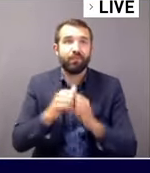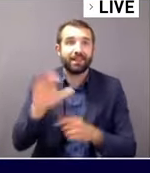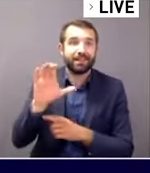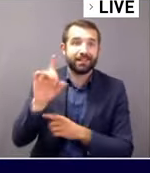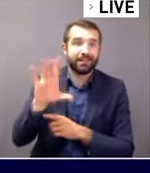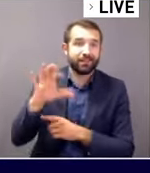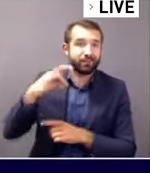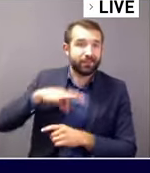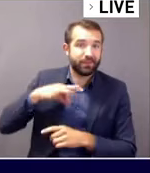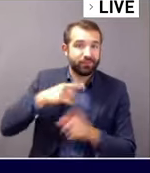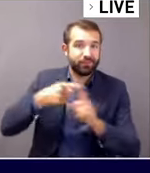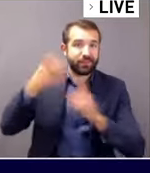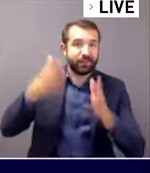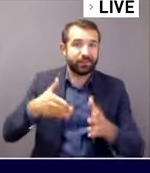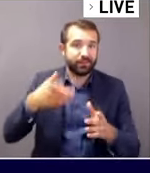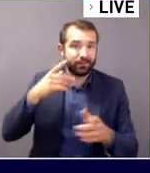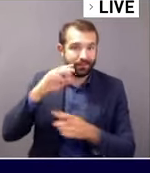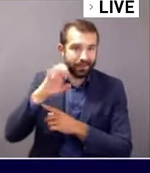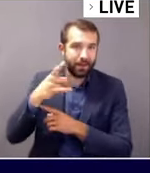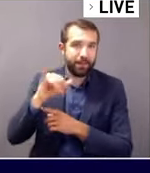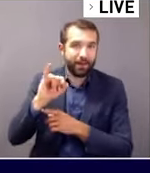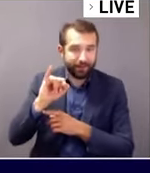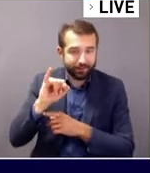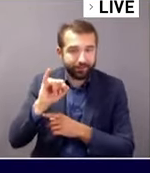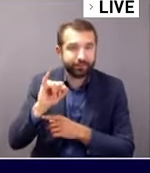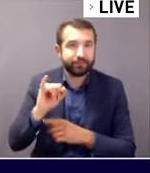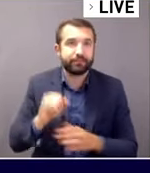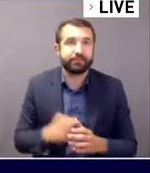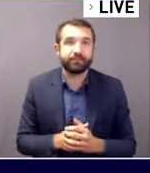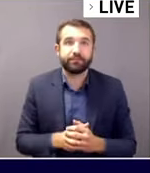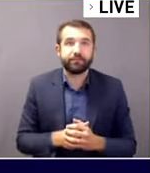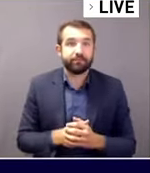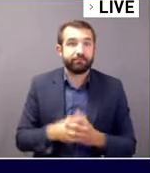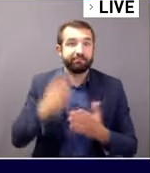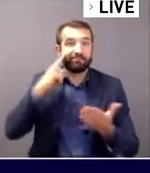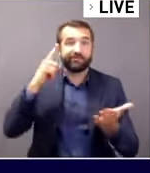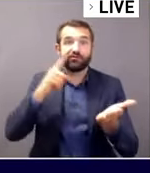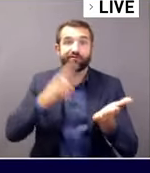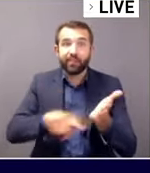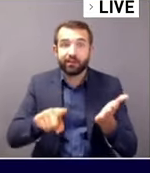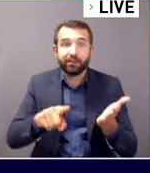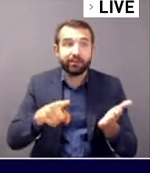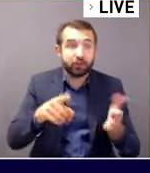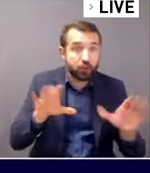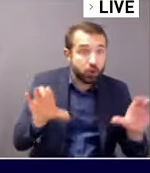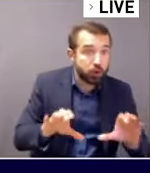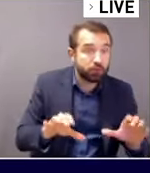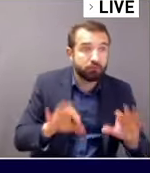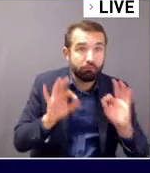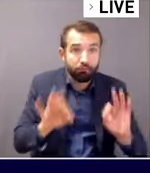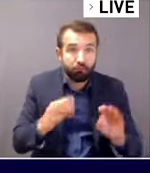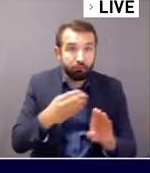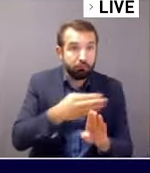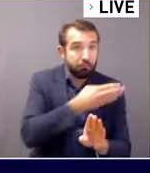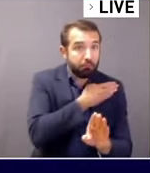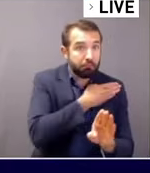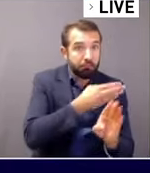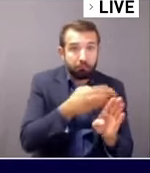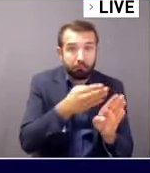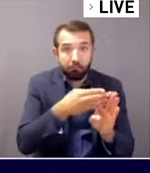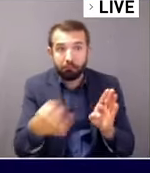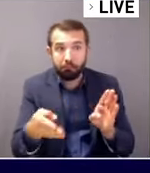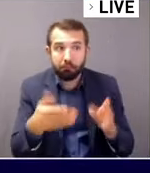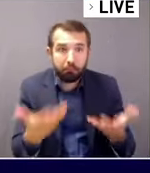epidemiologist and the Maine CDC epidemiologist checking in with you. Maine CDC epidemiologist will ask